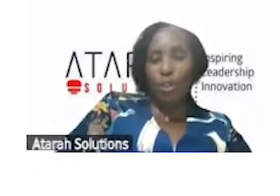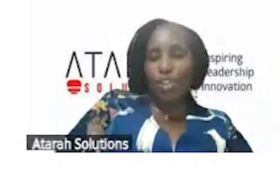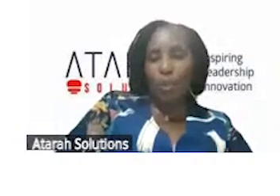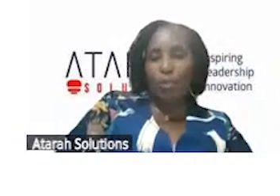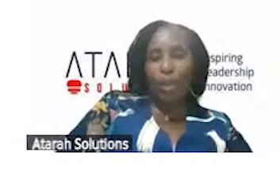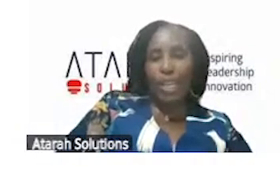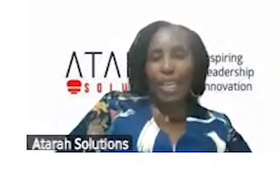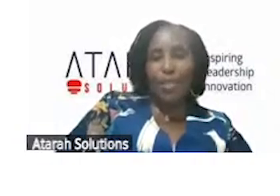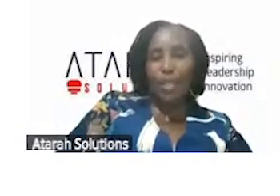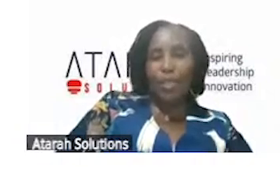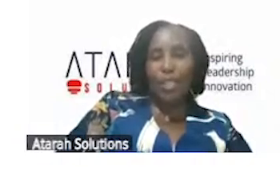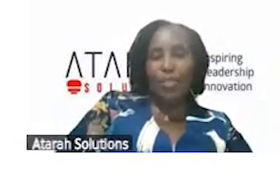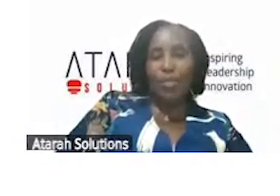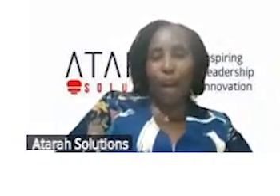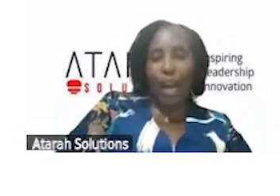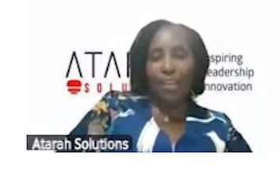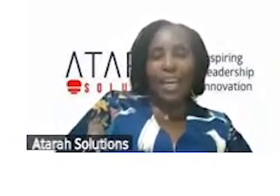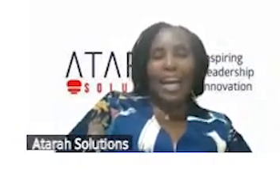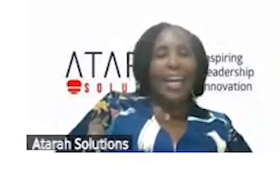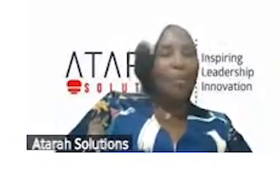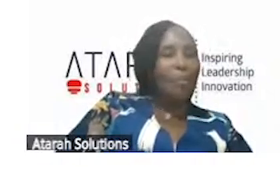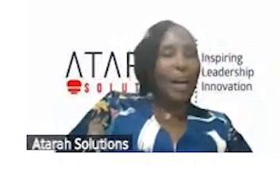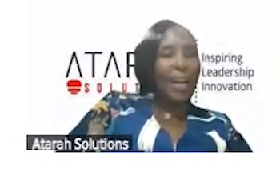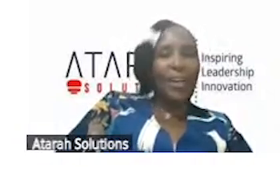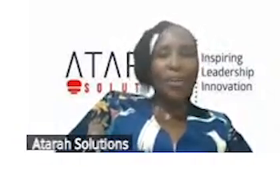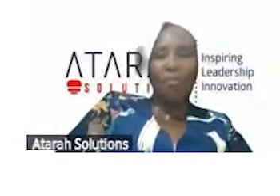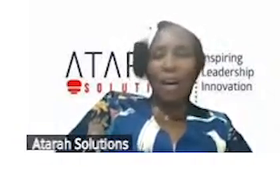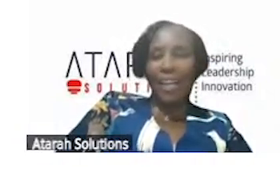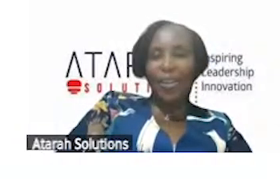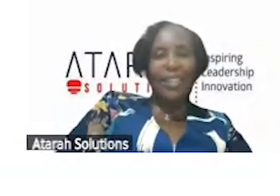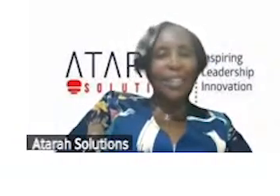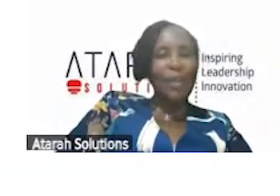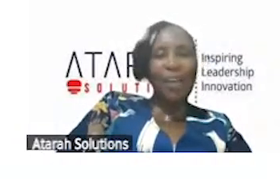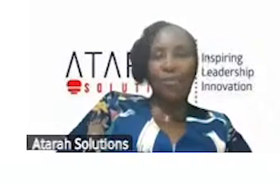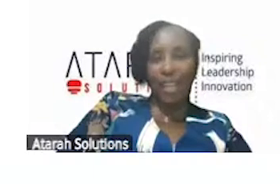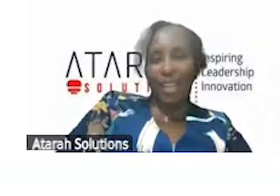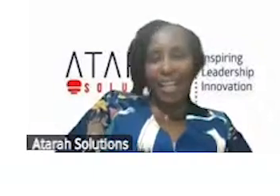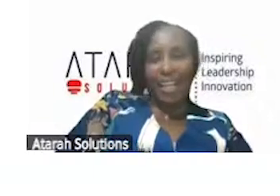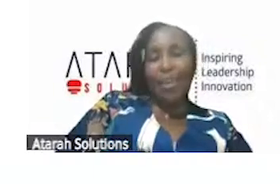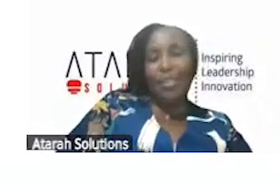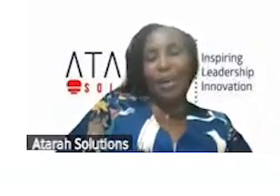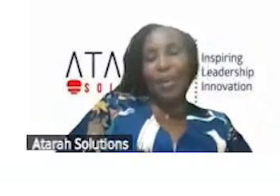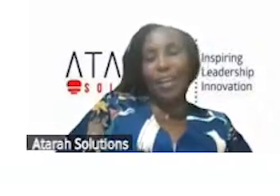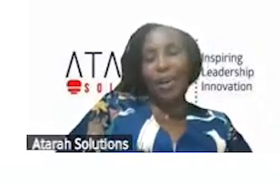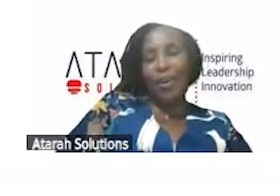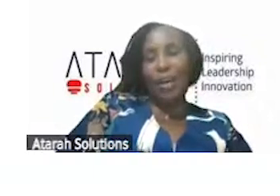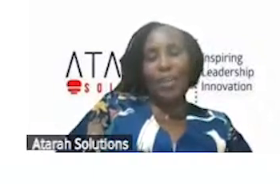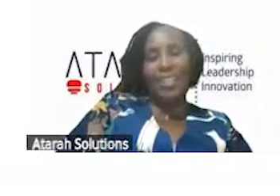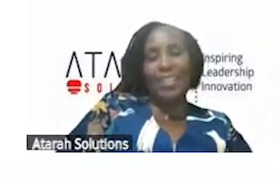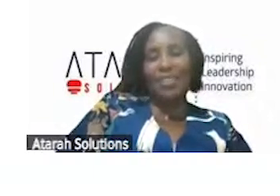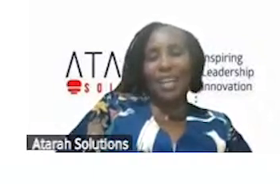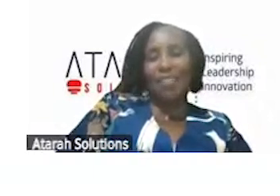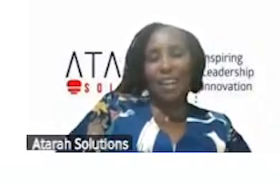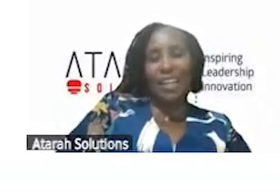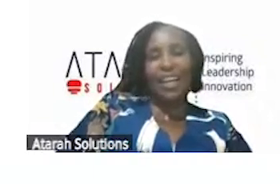our road trip for the year 2025. And my God, didn't we have fun? That was a week ago, and we are